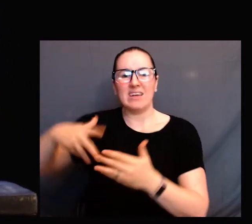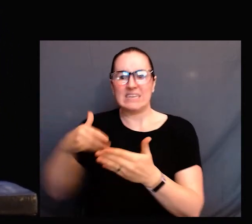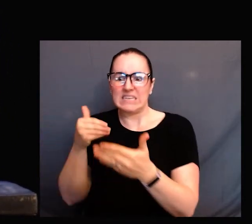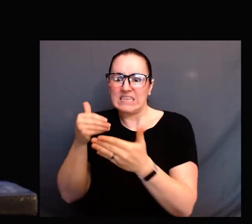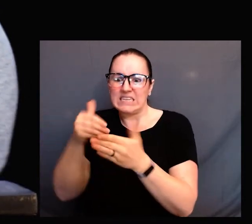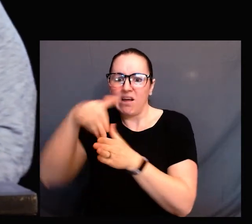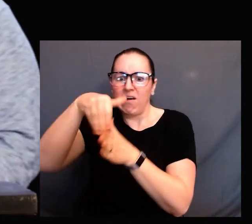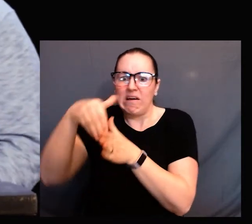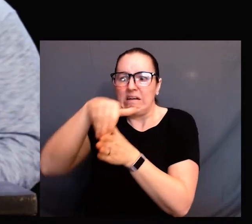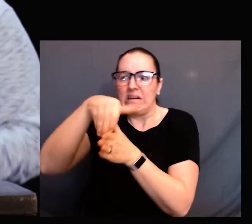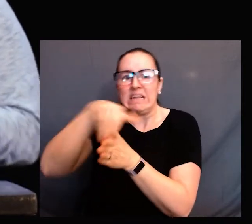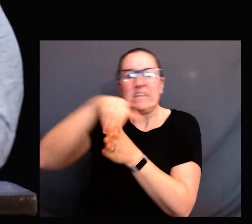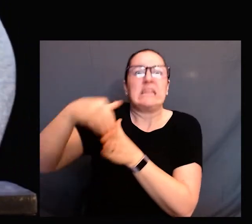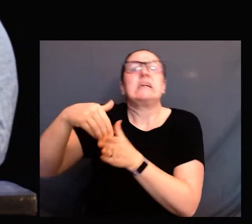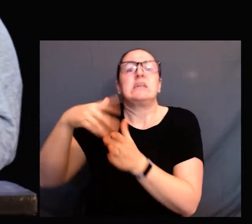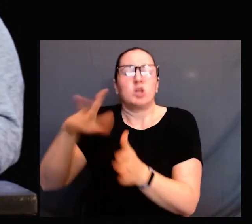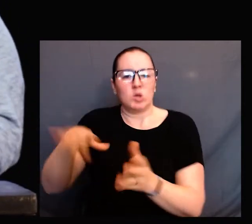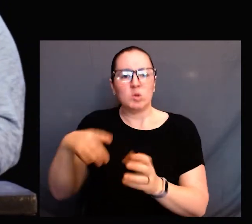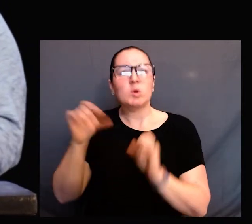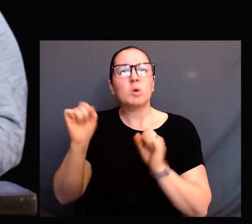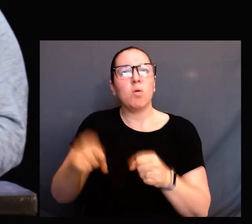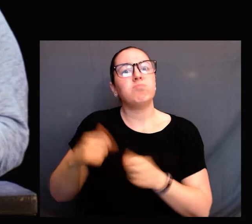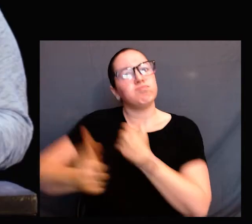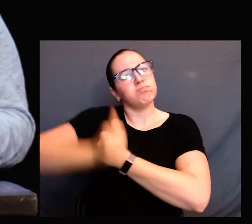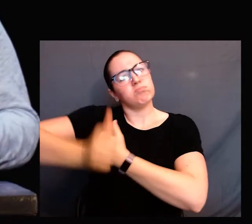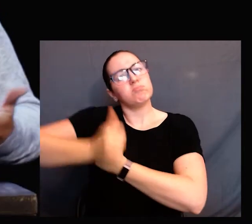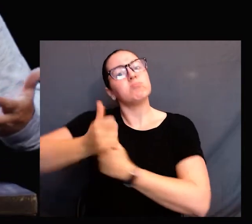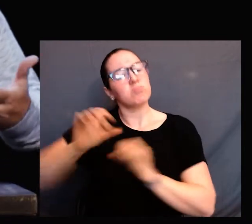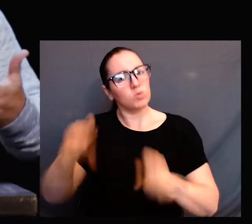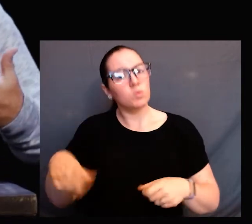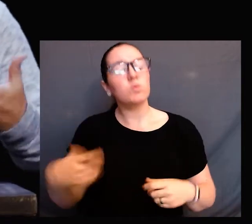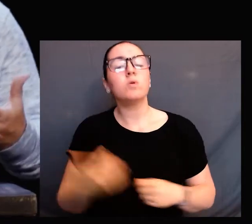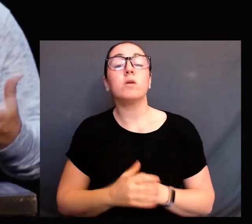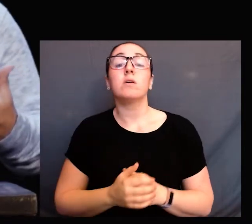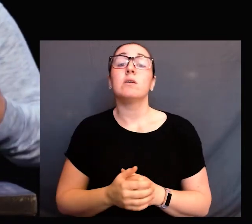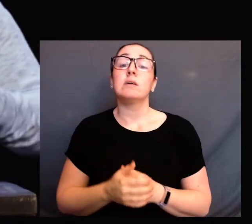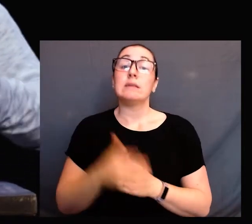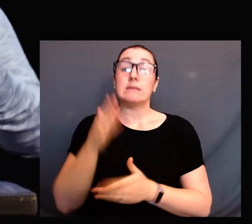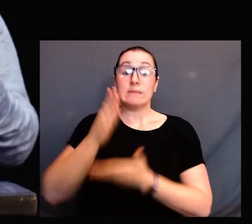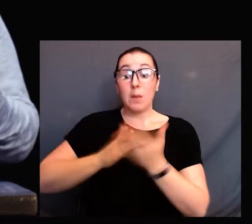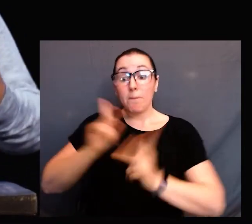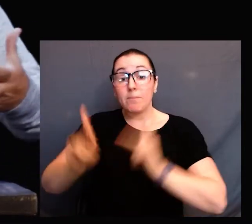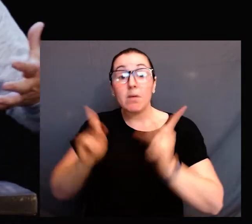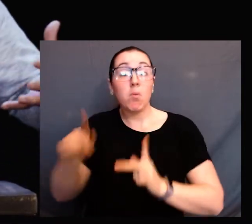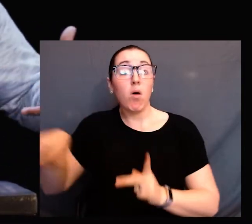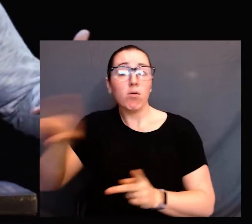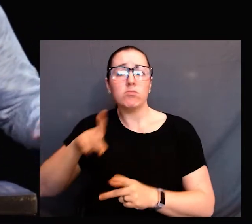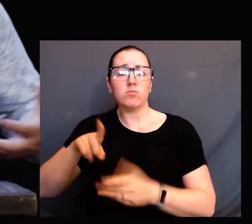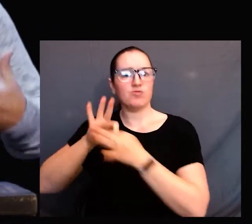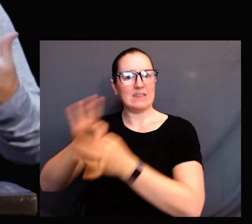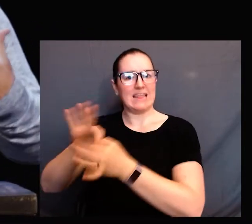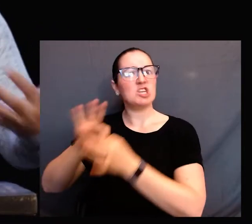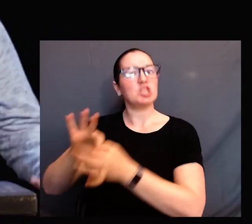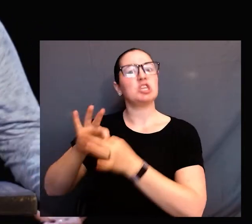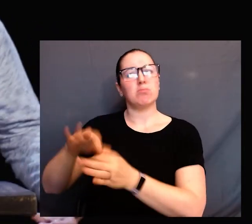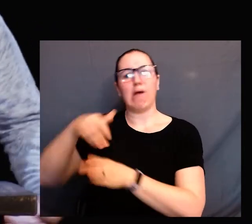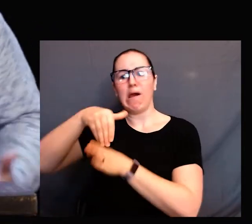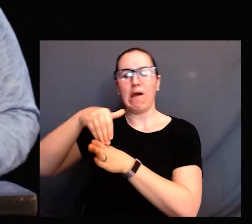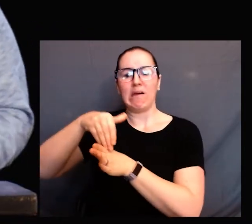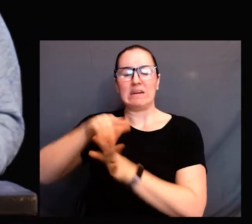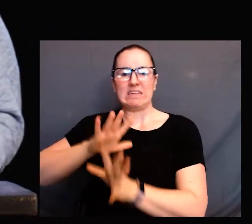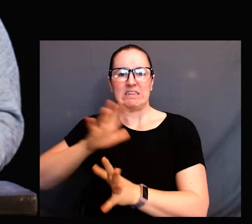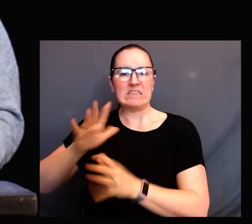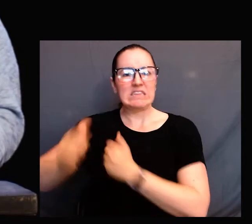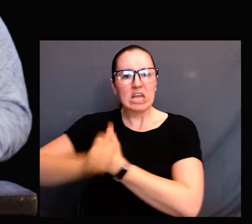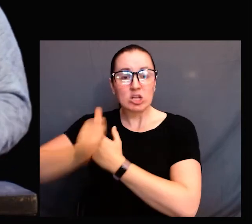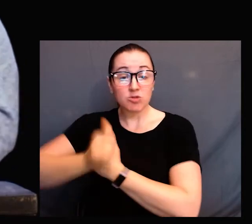closer and closer toward a cliff. Some people live on the edge relationally because there's an unresolved tension